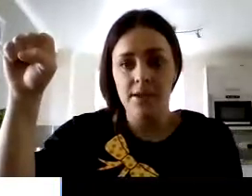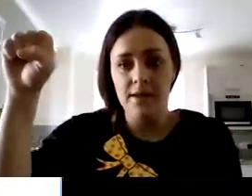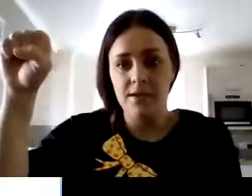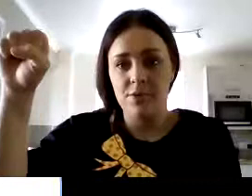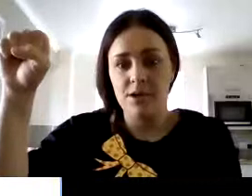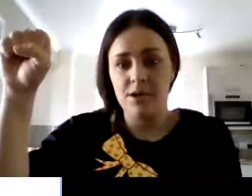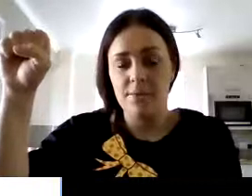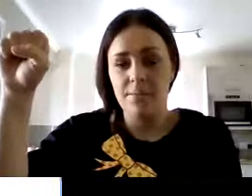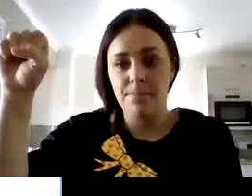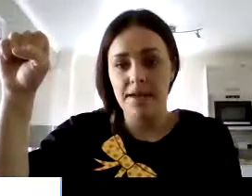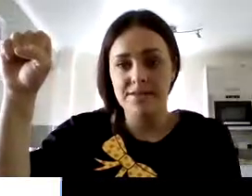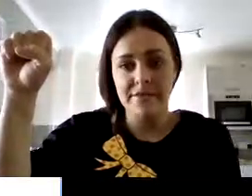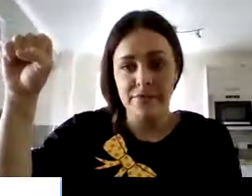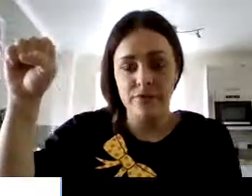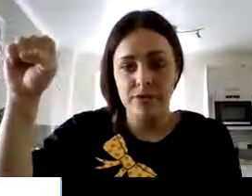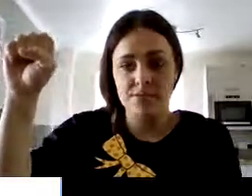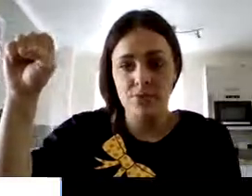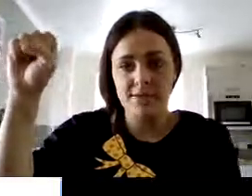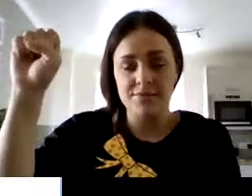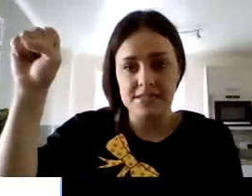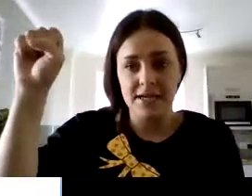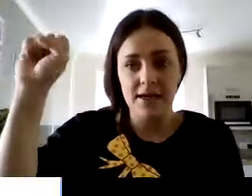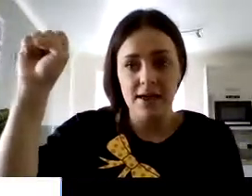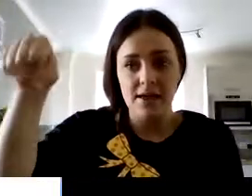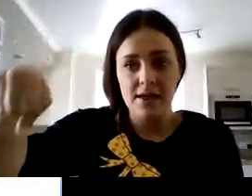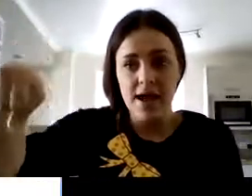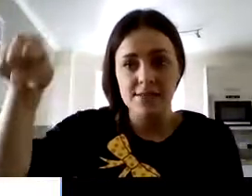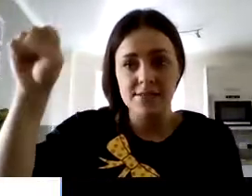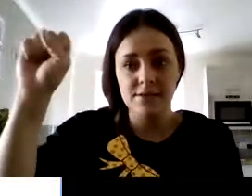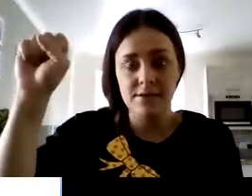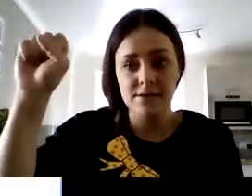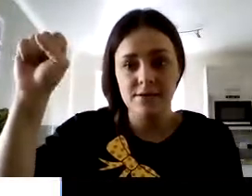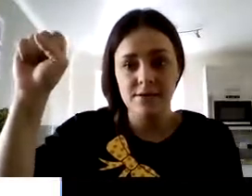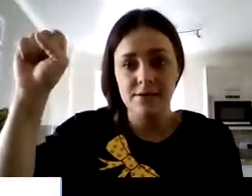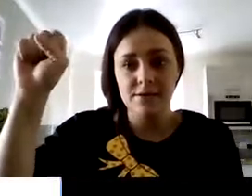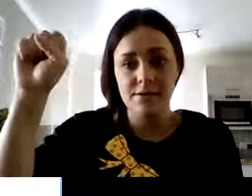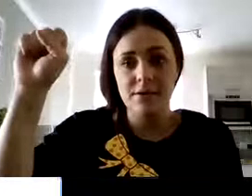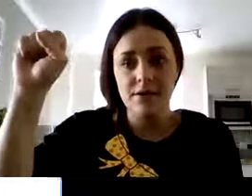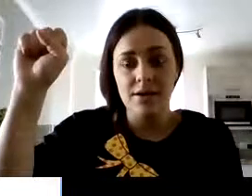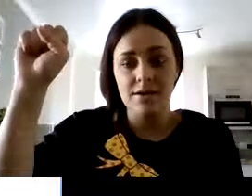up and we're going to bend it forwards once. Ready? Yes.